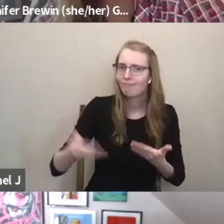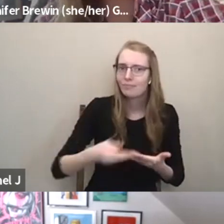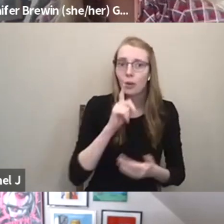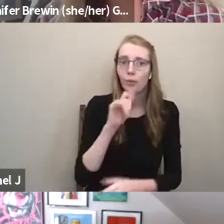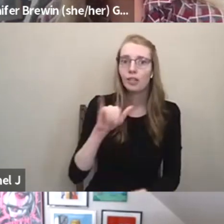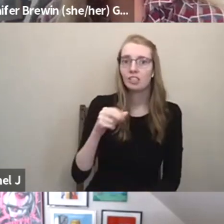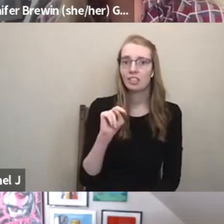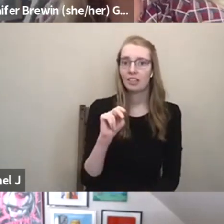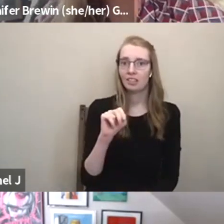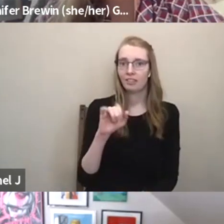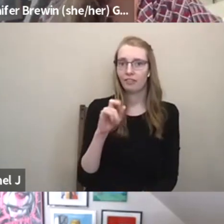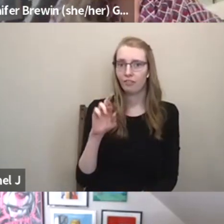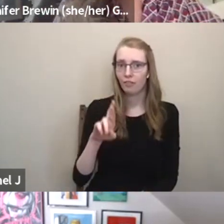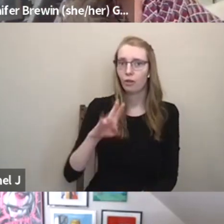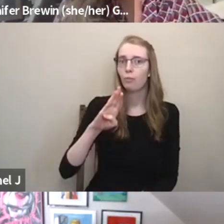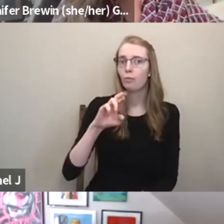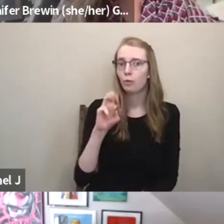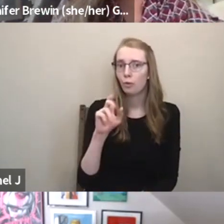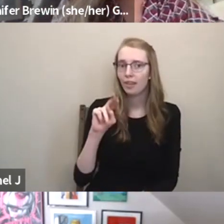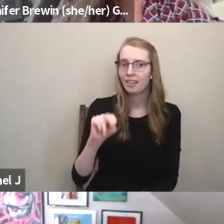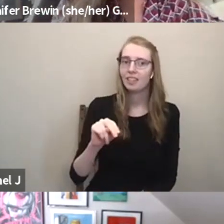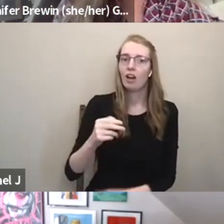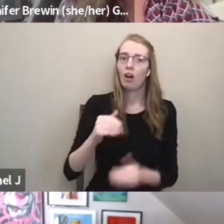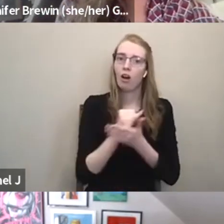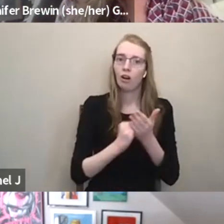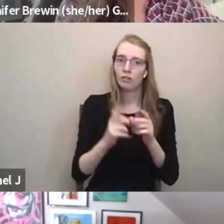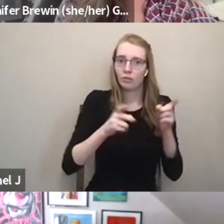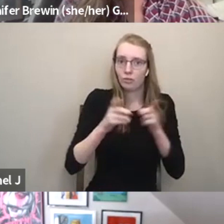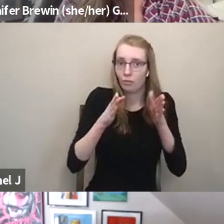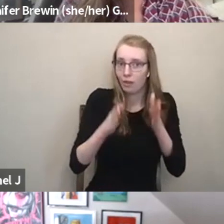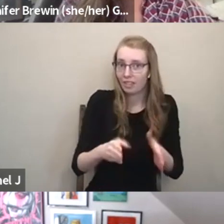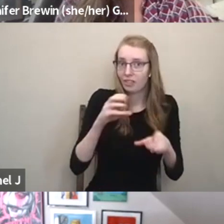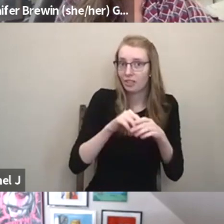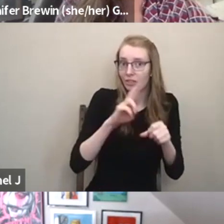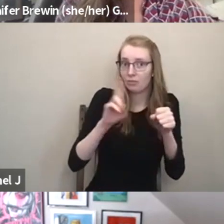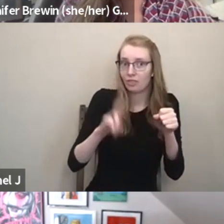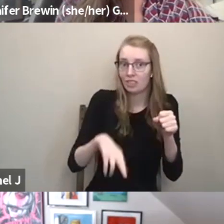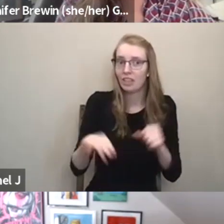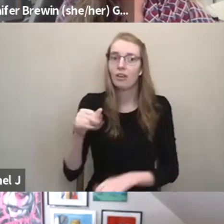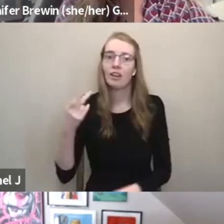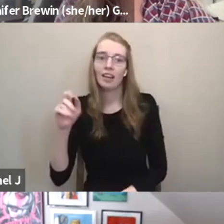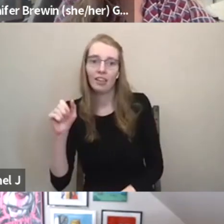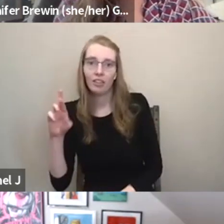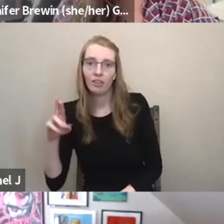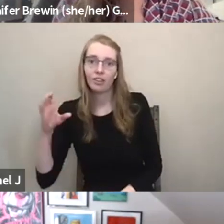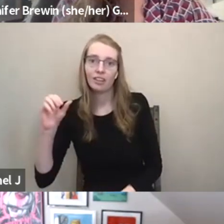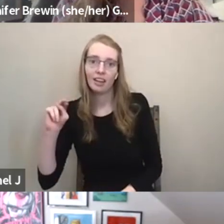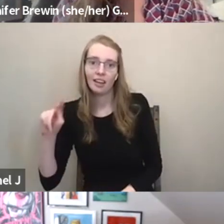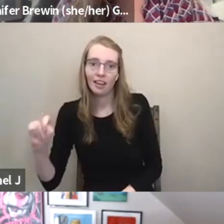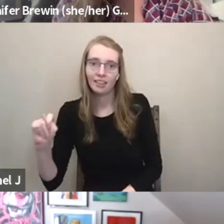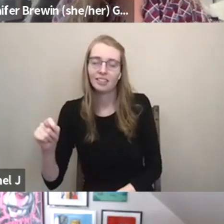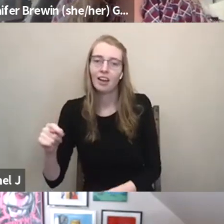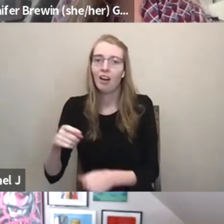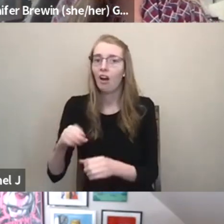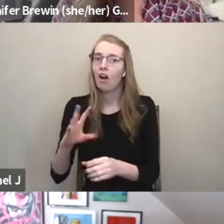of the Globe Theatre here in Regina, Heather Cant, the artistic director of Persephone Theatre in Saskatoon, and Leon Wiley, who is